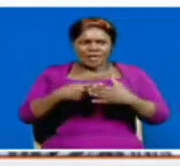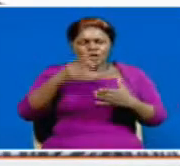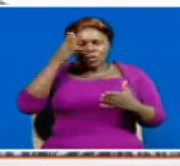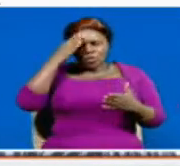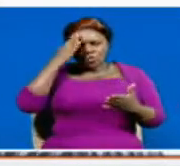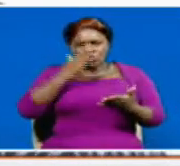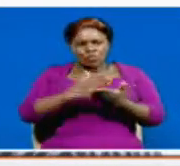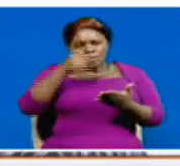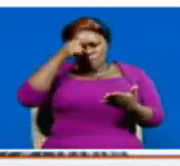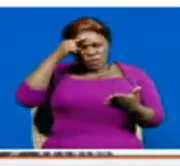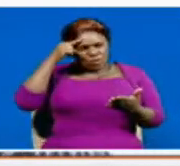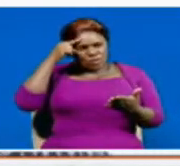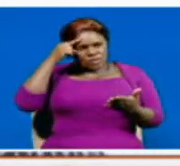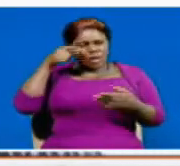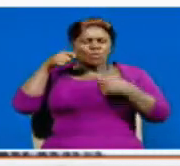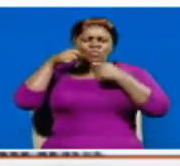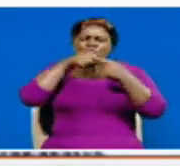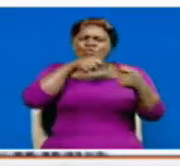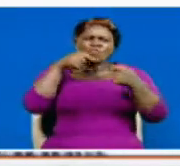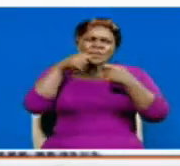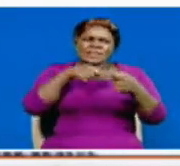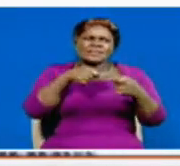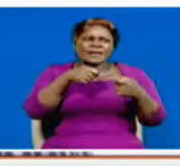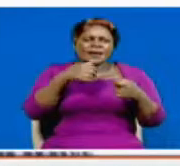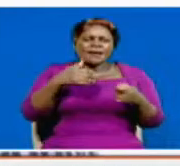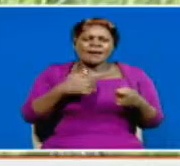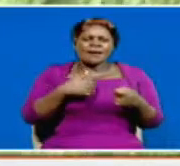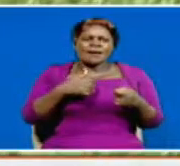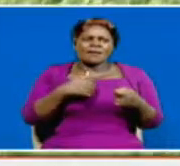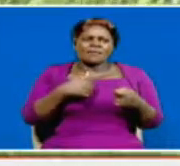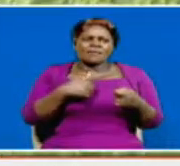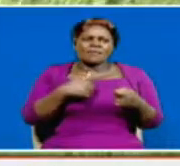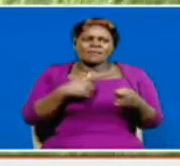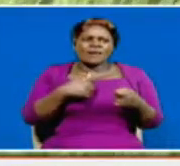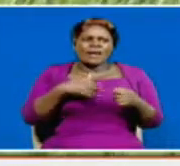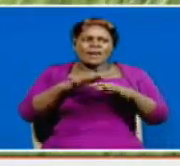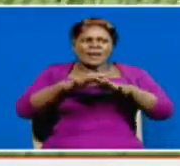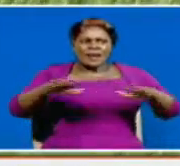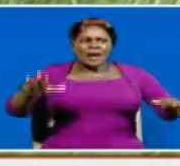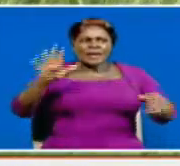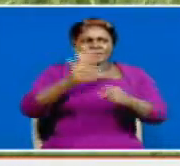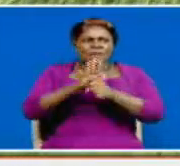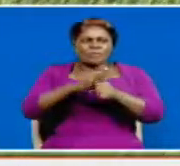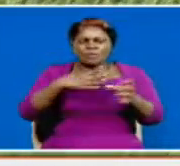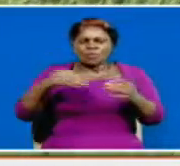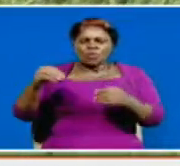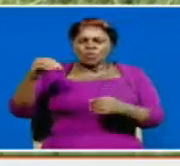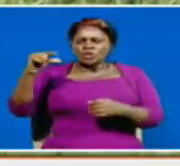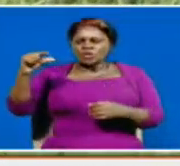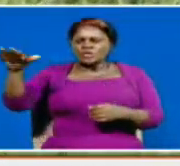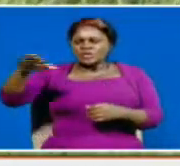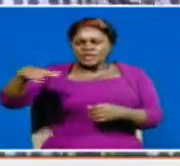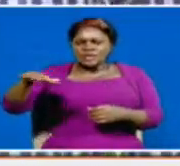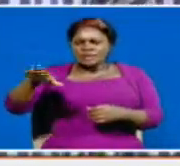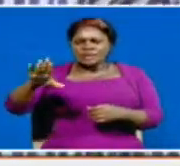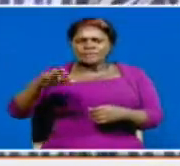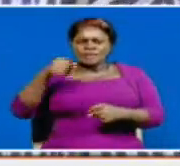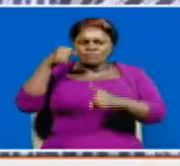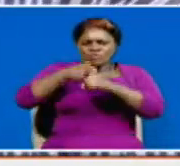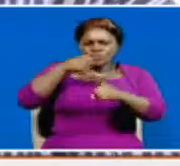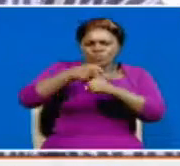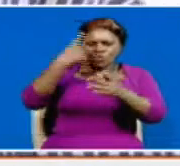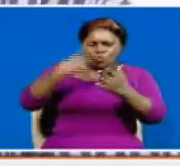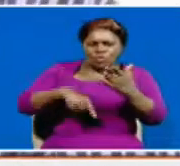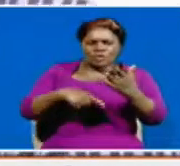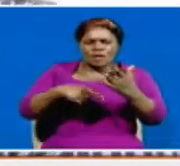that, because like Mumias, we have trucks and trucks of land. If you go to tea area, what they are fighting for